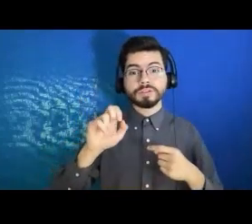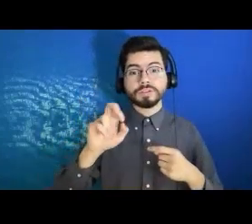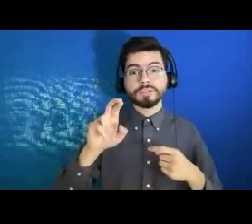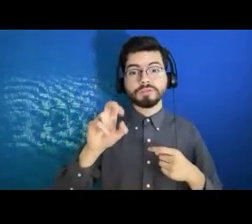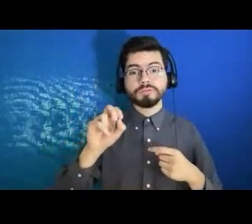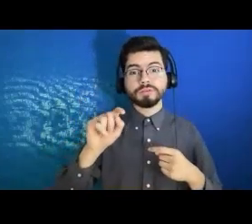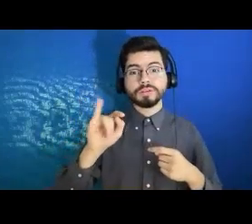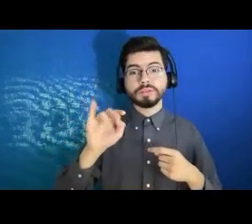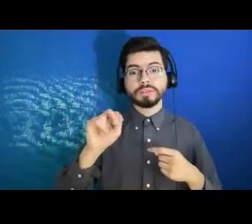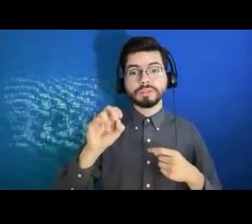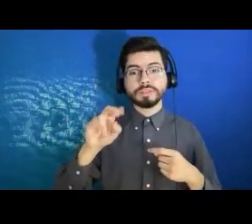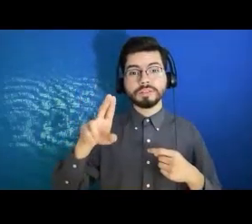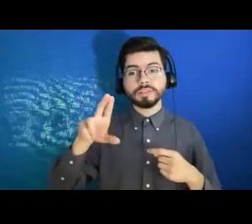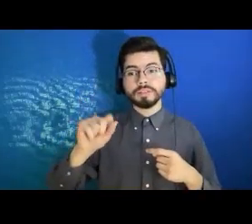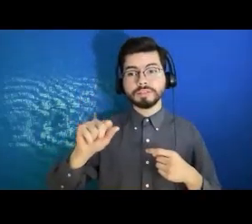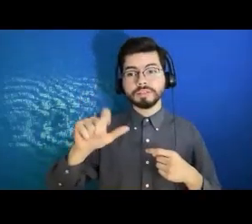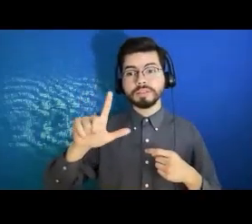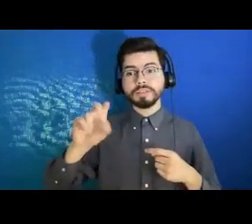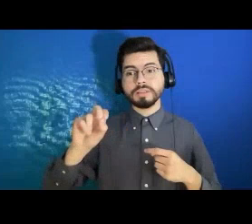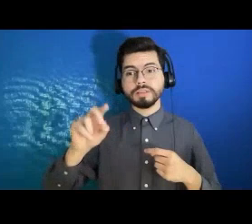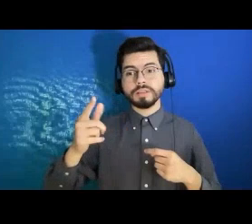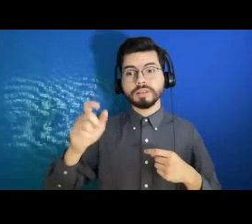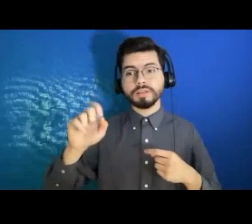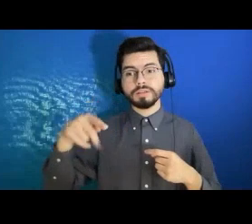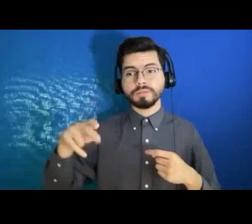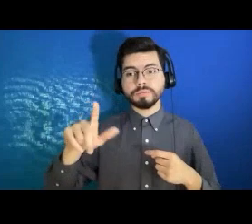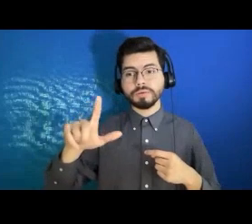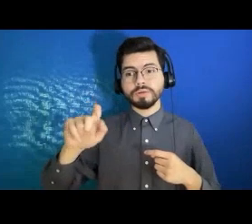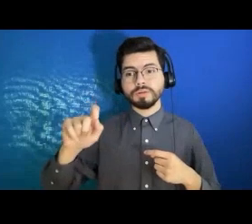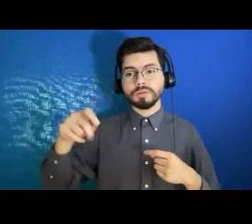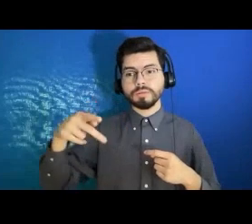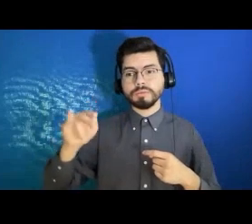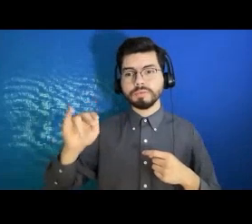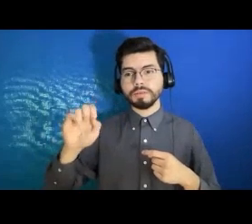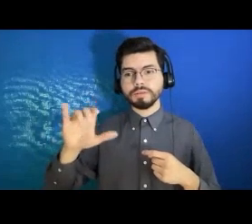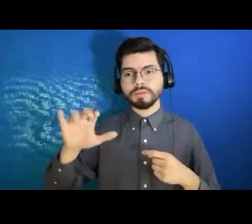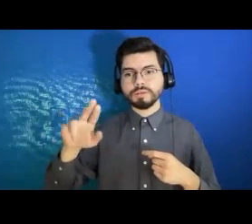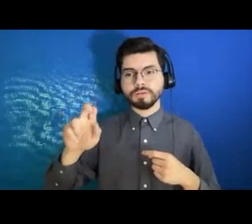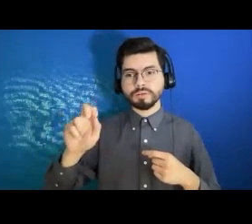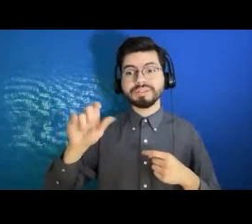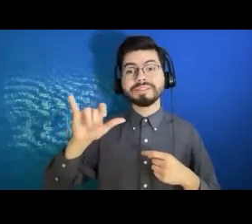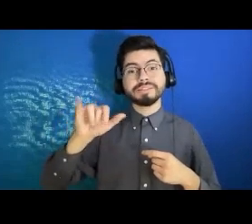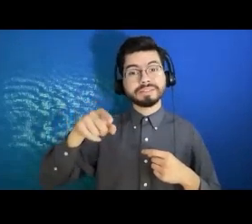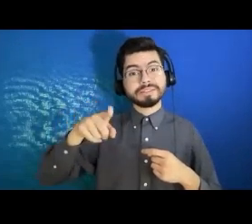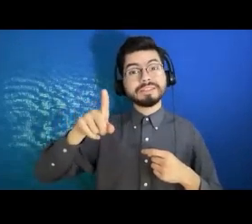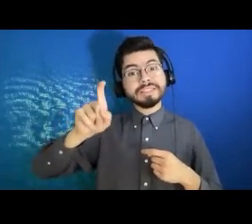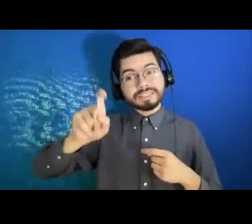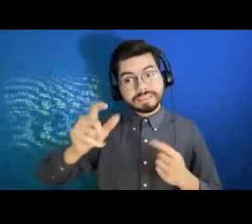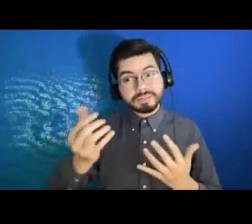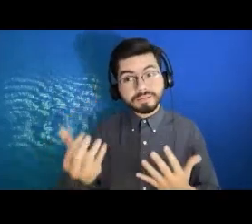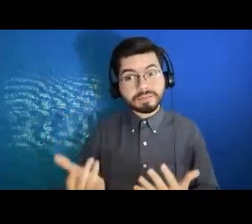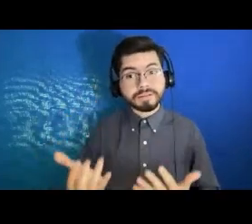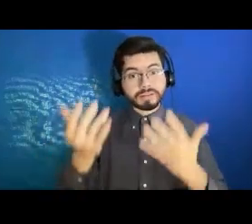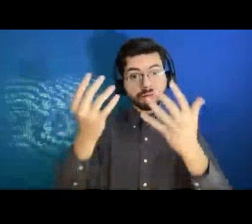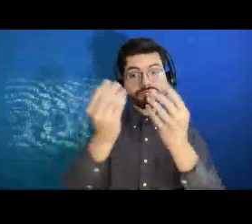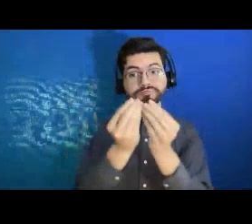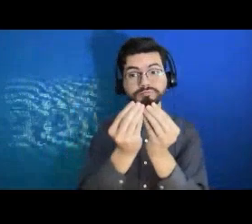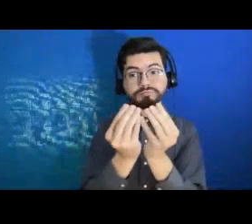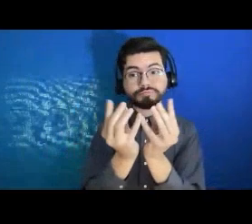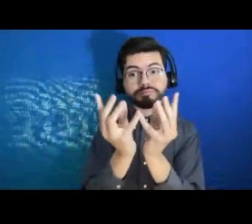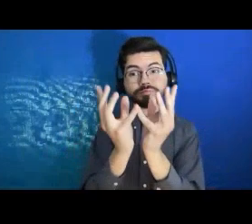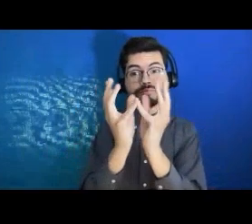pine cone. Famously needs fire to open. It's not going to open on a